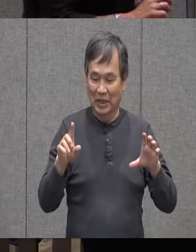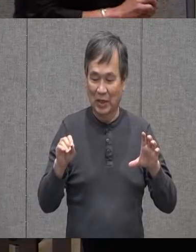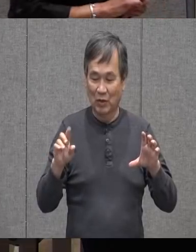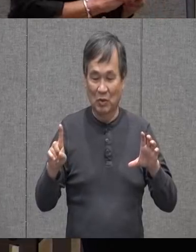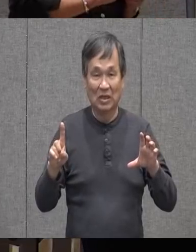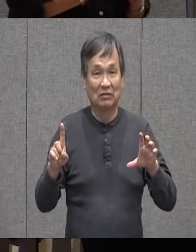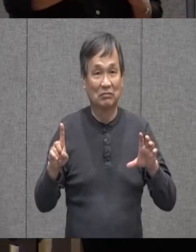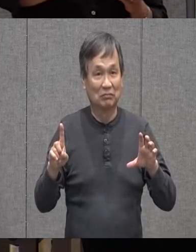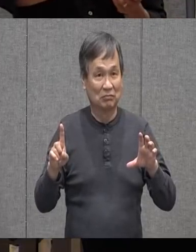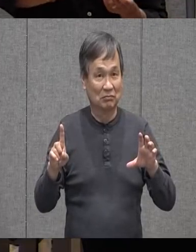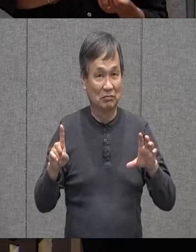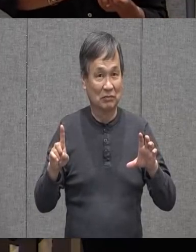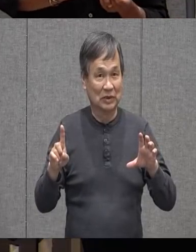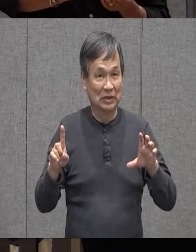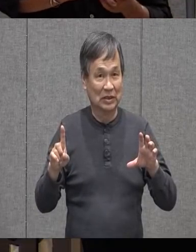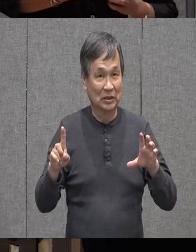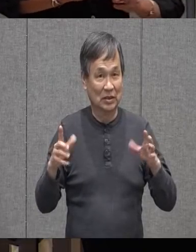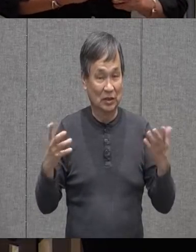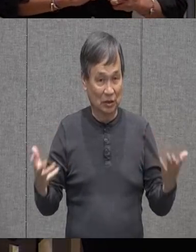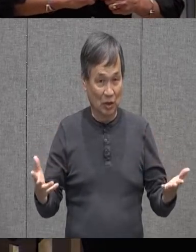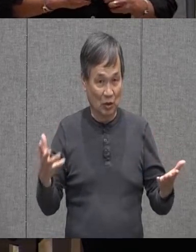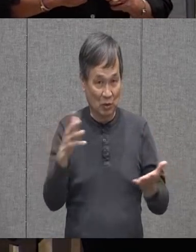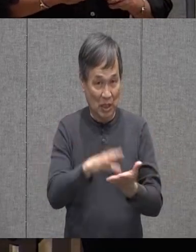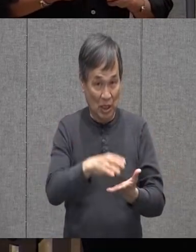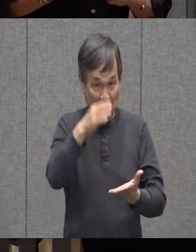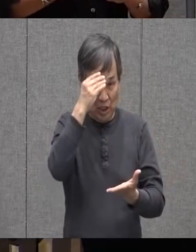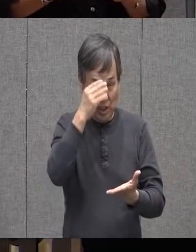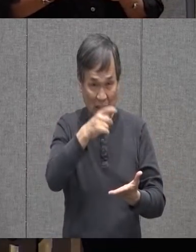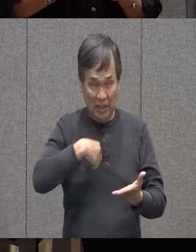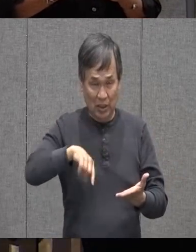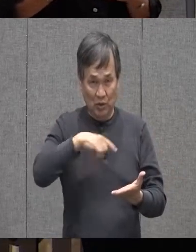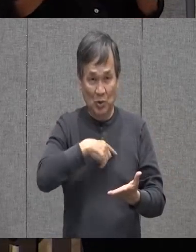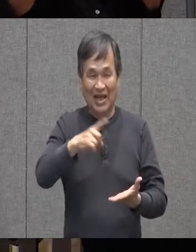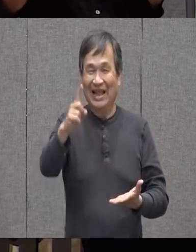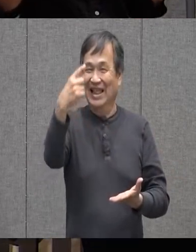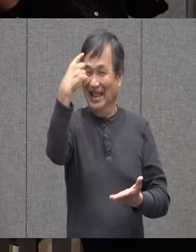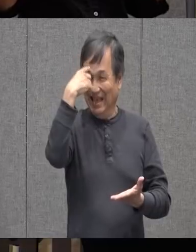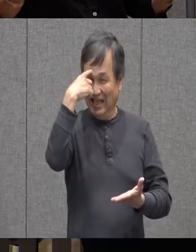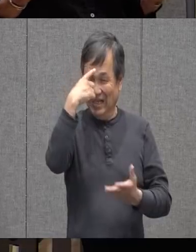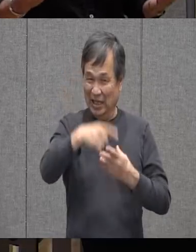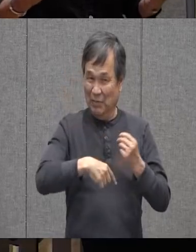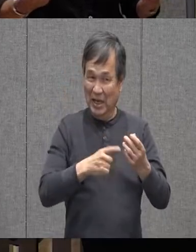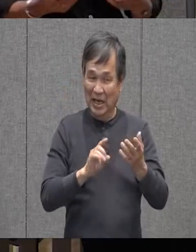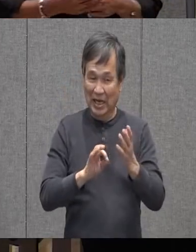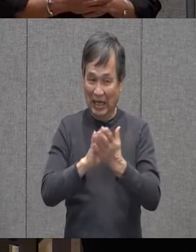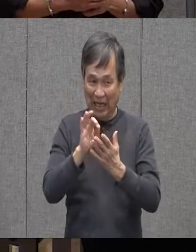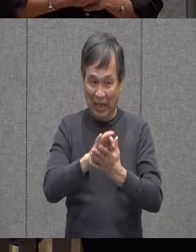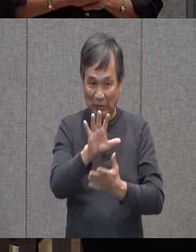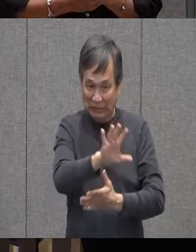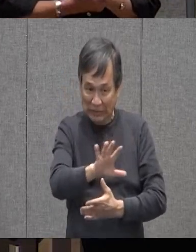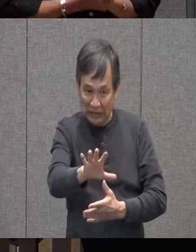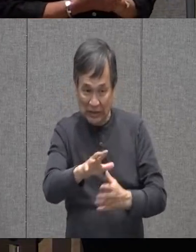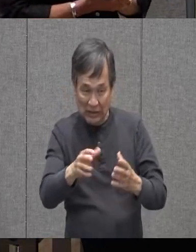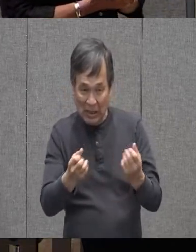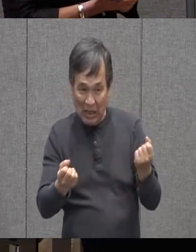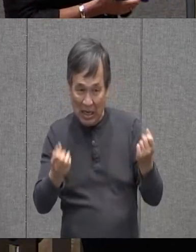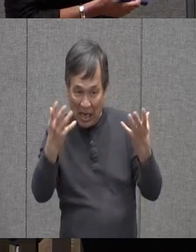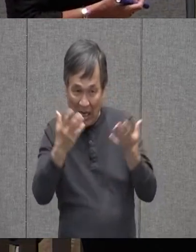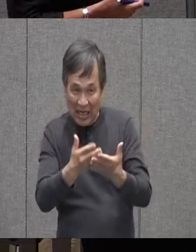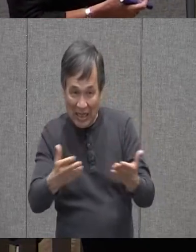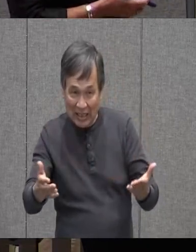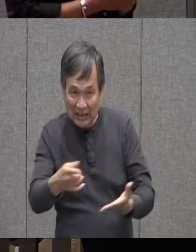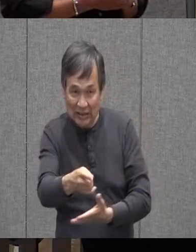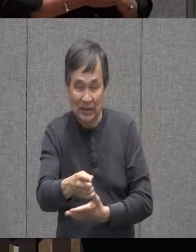101. So we learned that if we are thinking about counting a very large amounts of